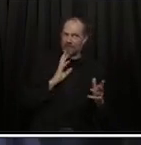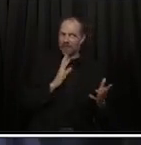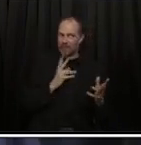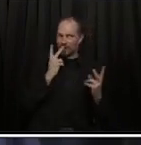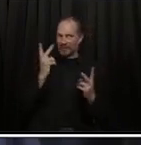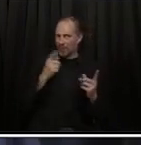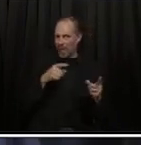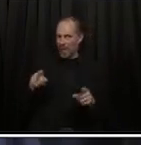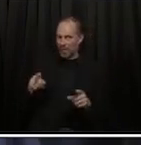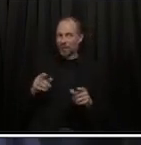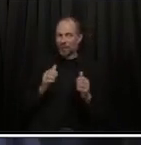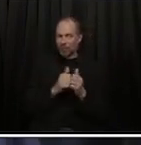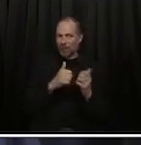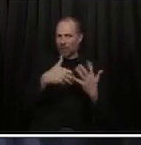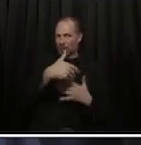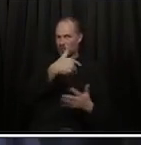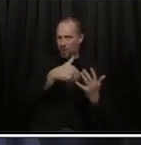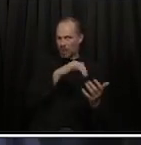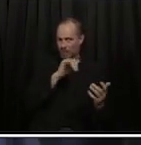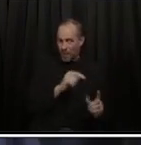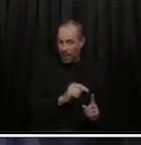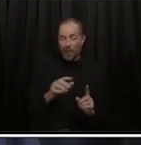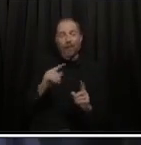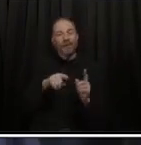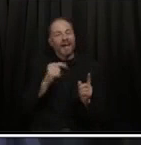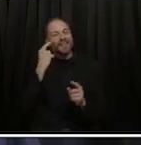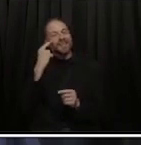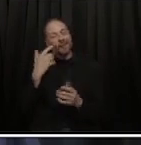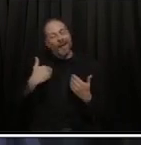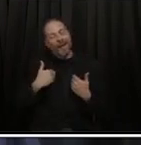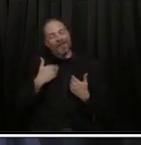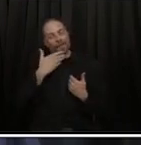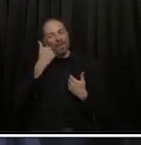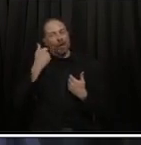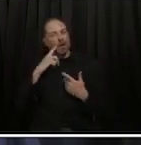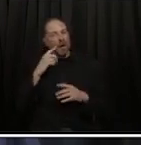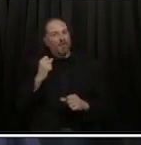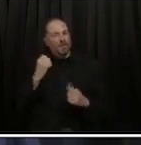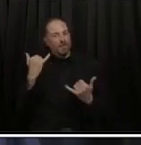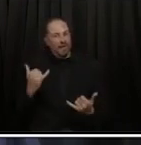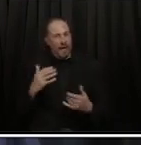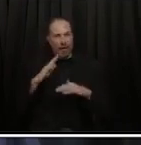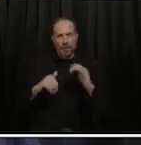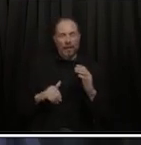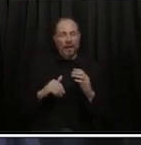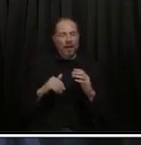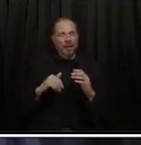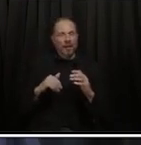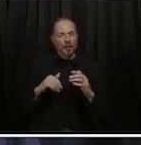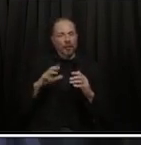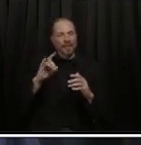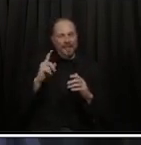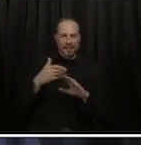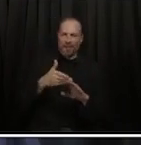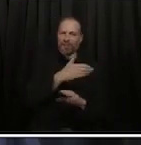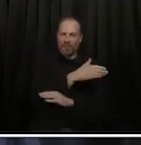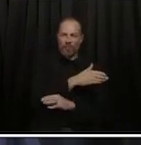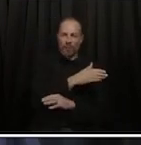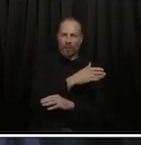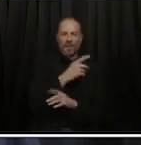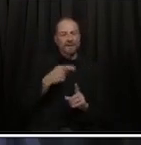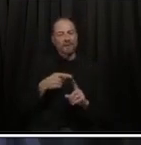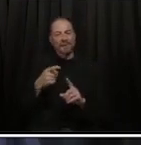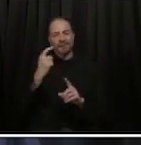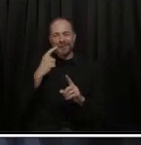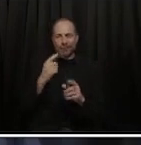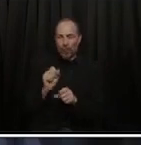we have a better degree of confidence now that we have the hospital capacity that we need, especially with the buffer that we're working